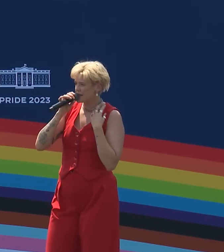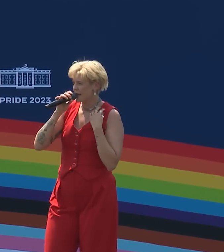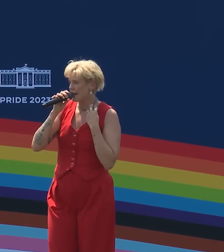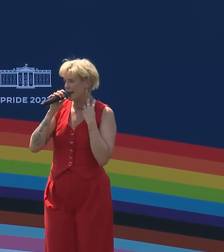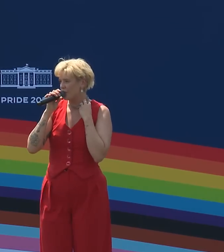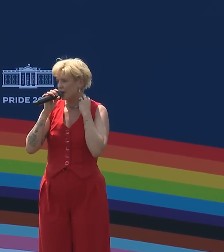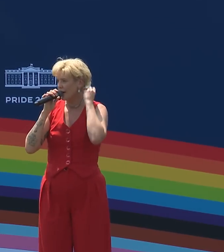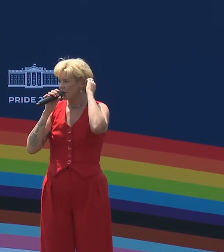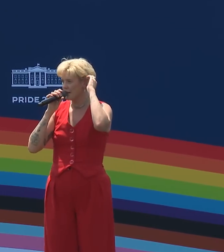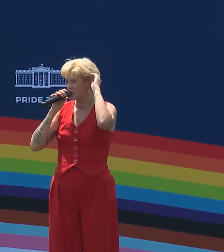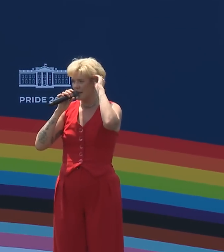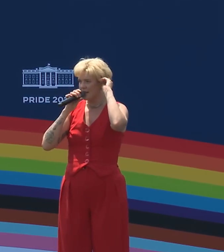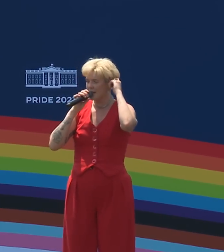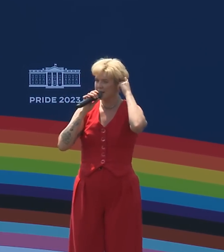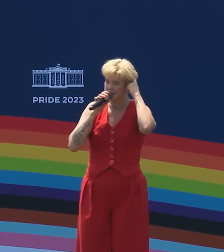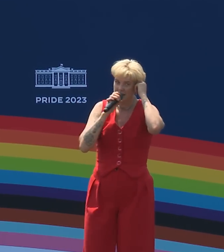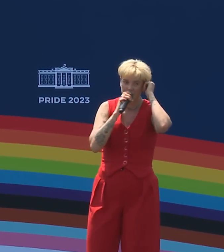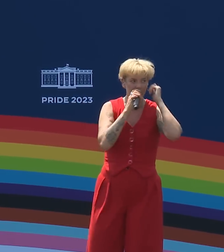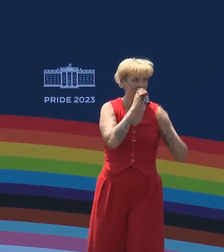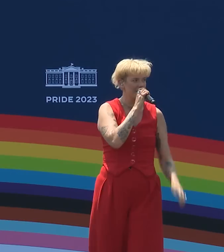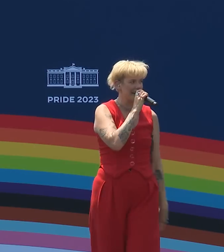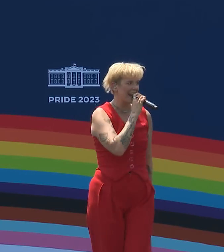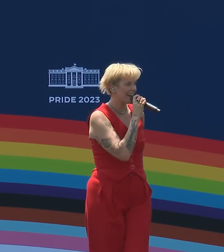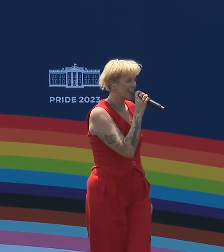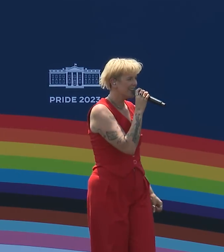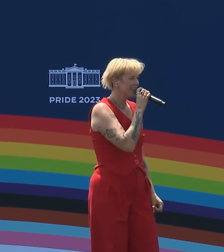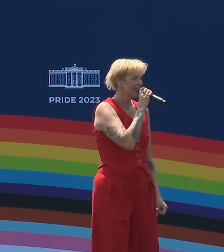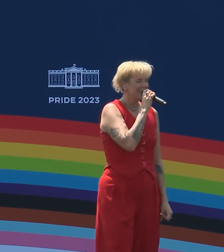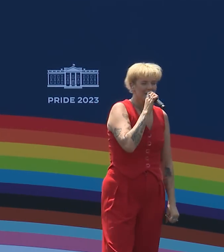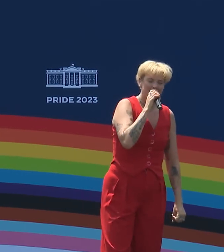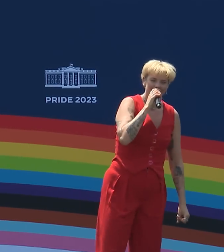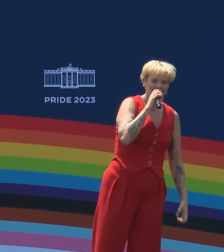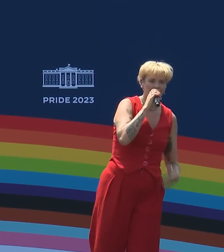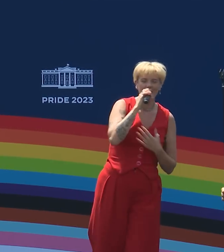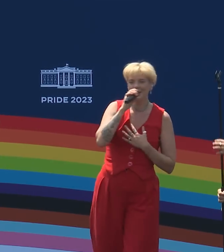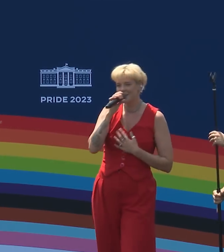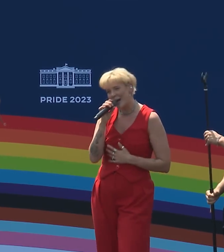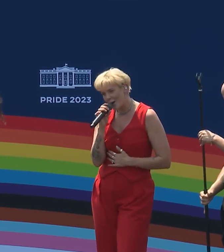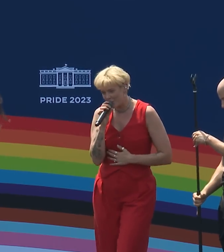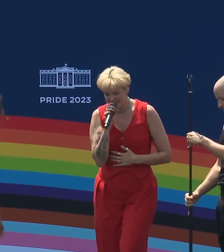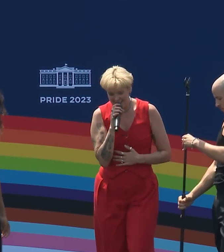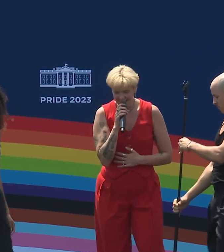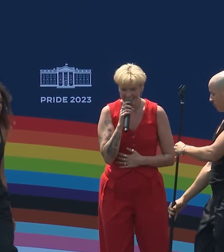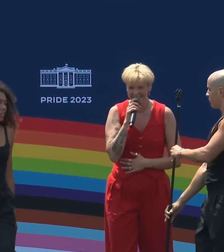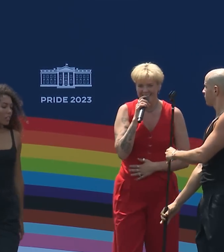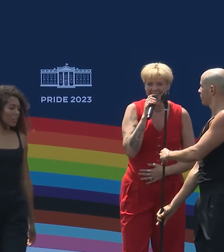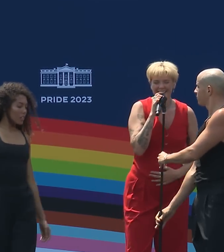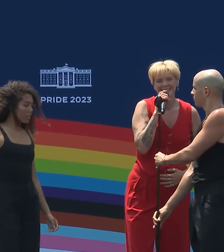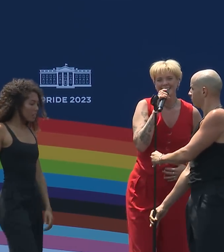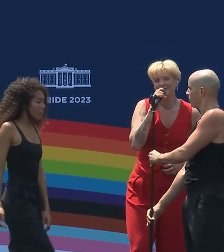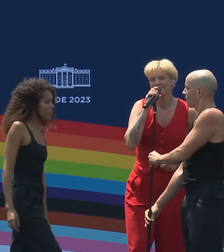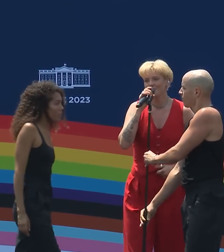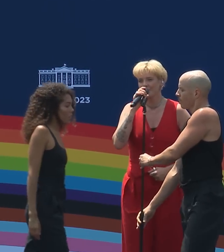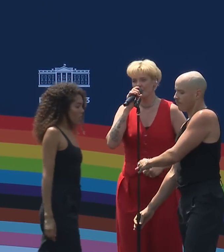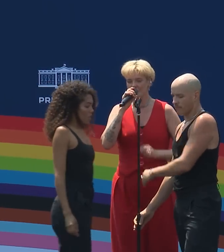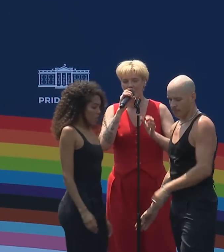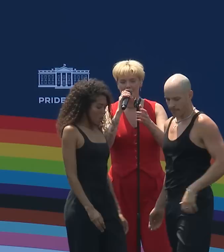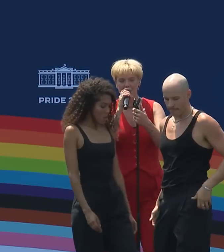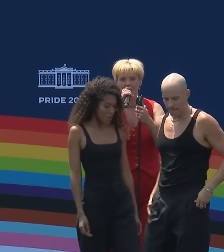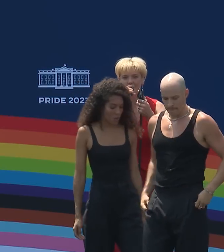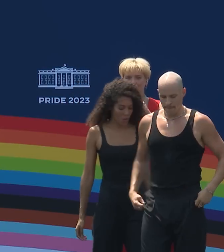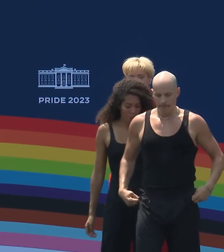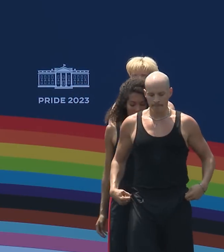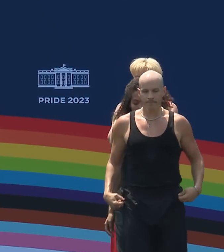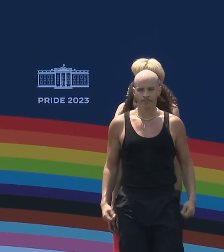I just want to say again what an honor it has been to celebrate with you today. To be ourselves. You're